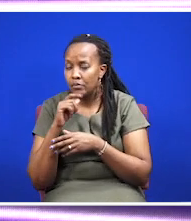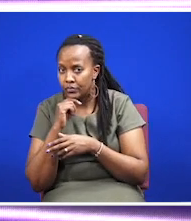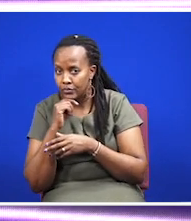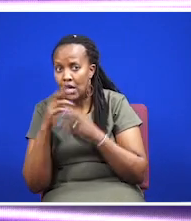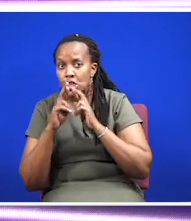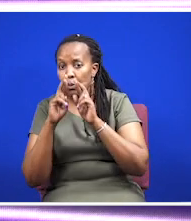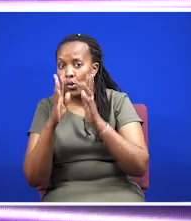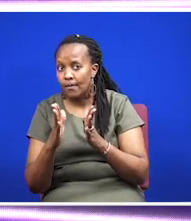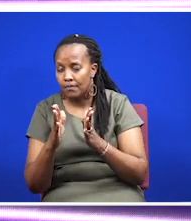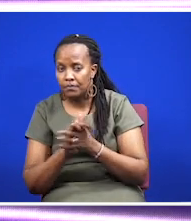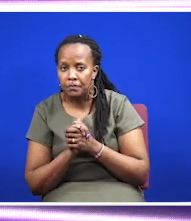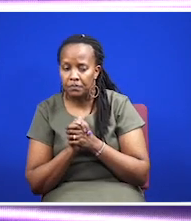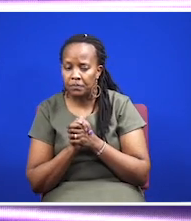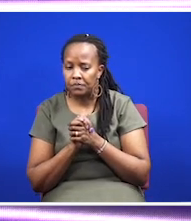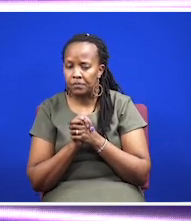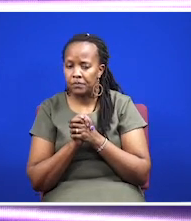The